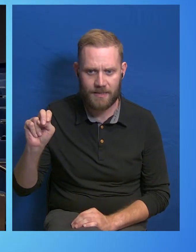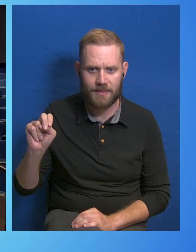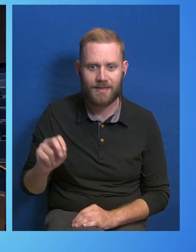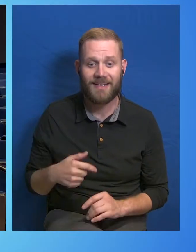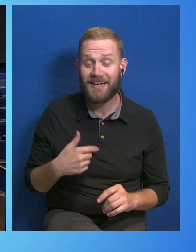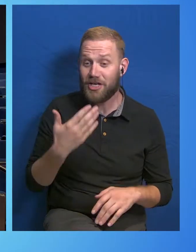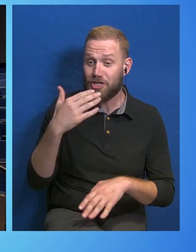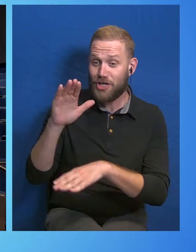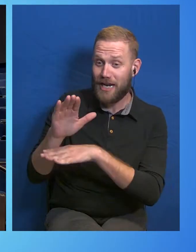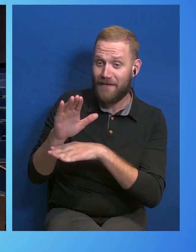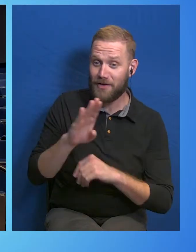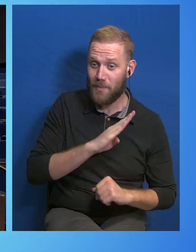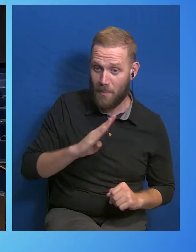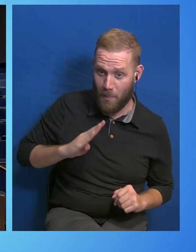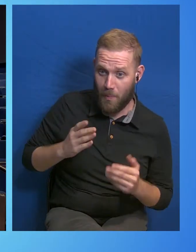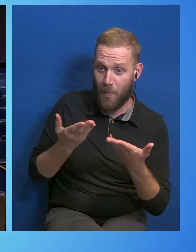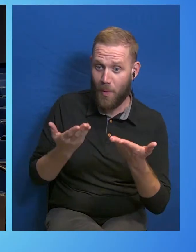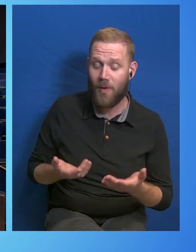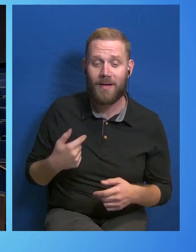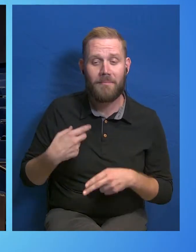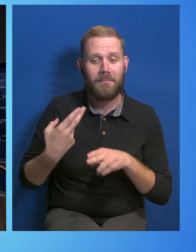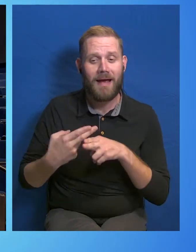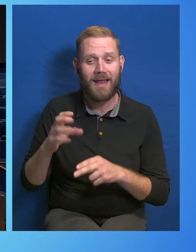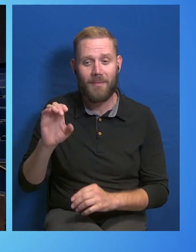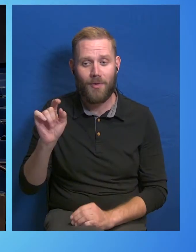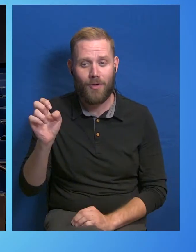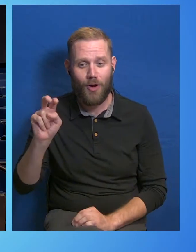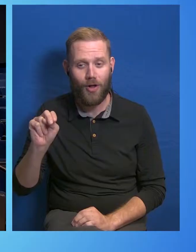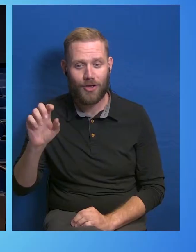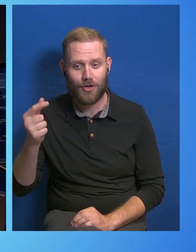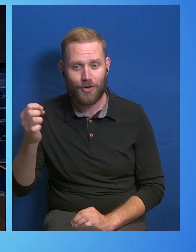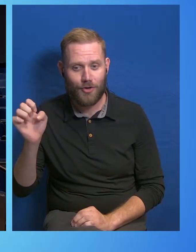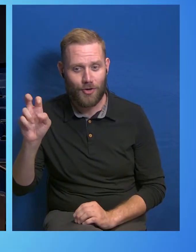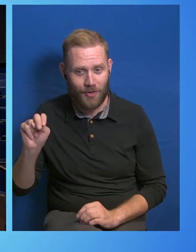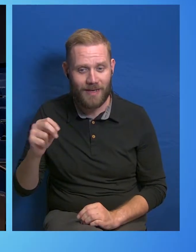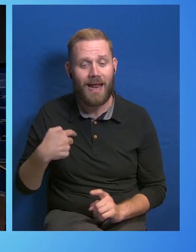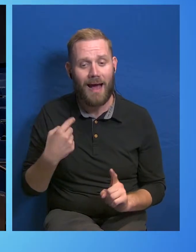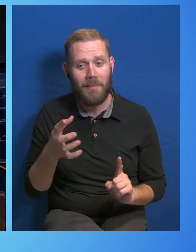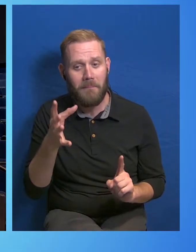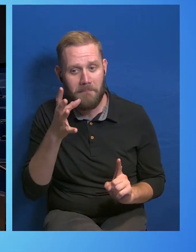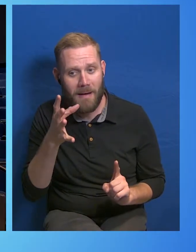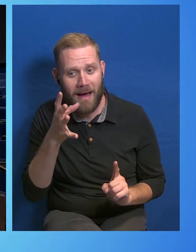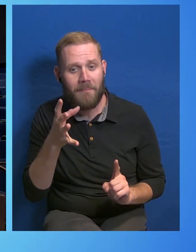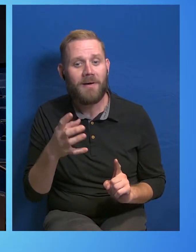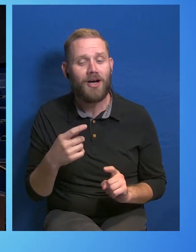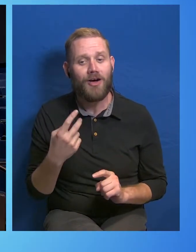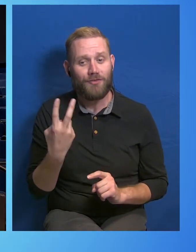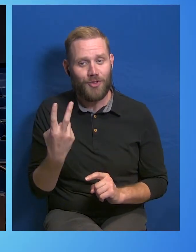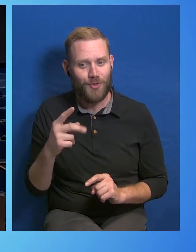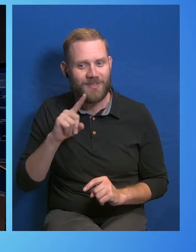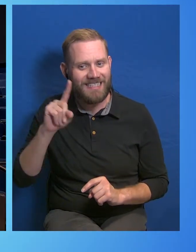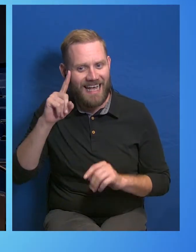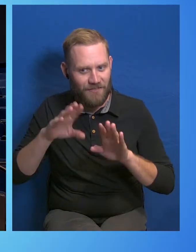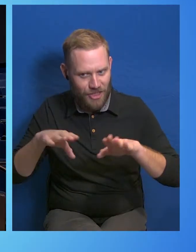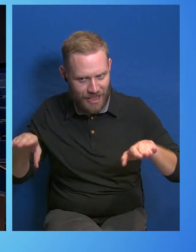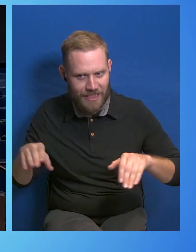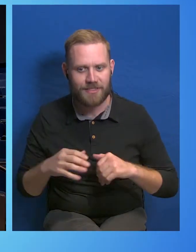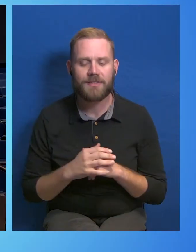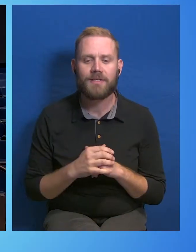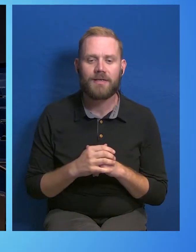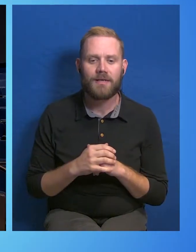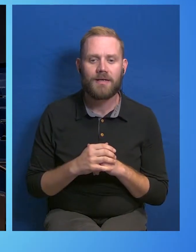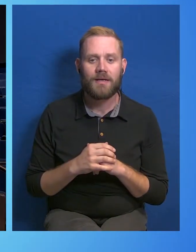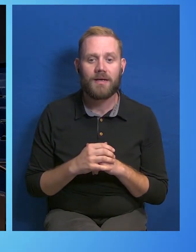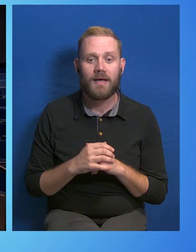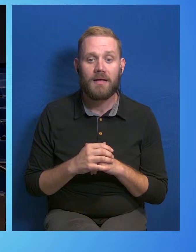Good afternoon, Board. My name is Colleen Green, and I am the mother of two deaf children who